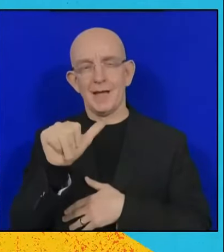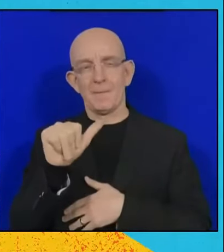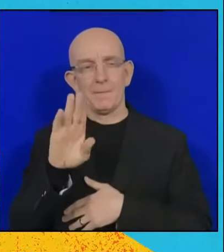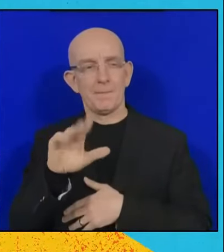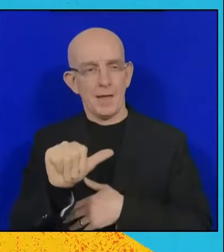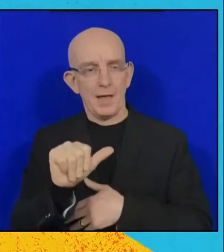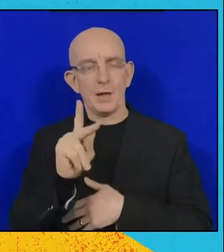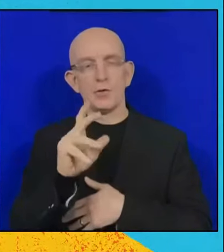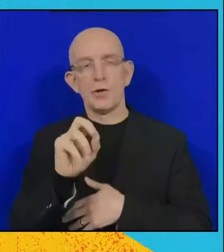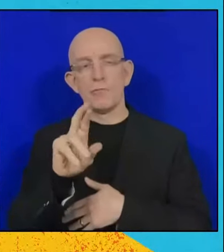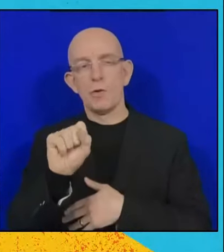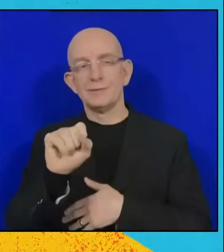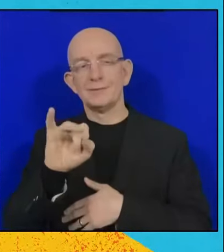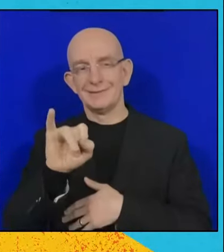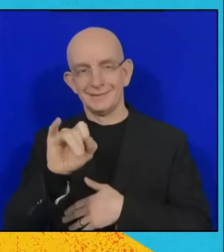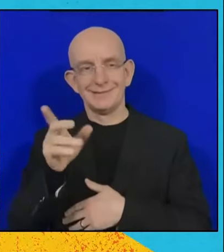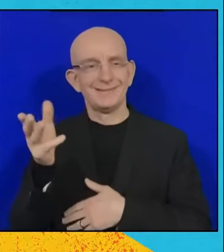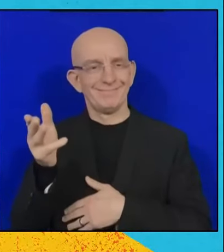Excellencies, ladies and gentlemen,